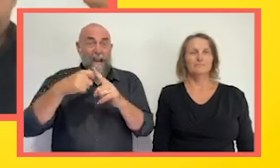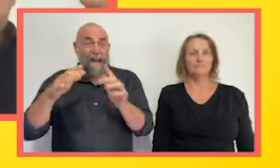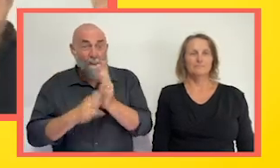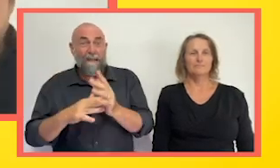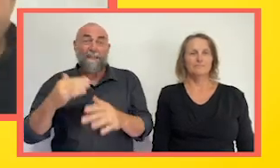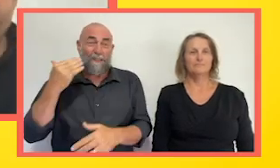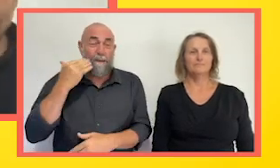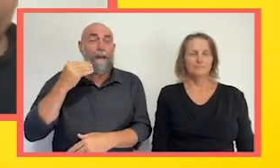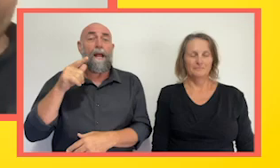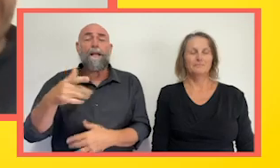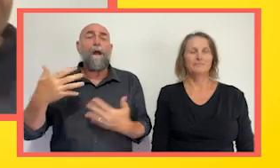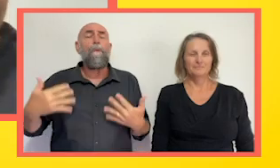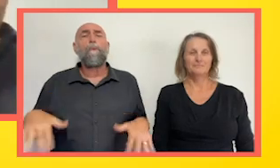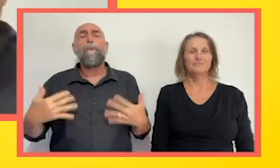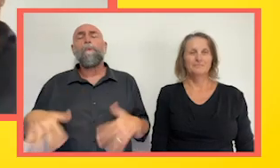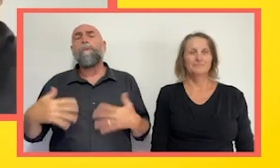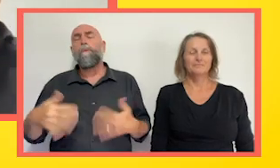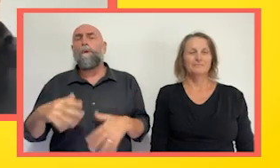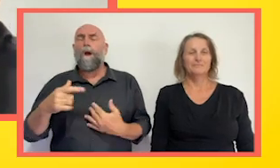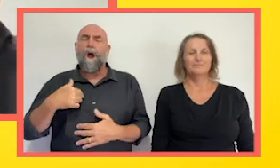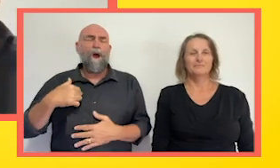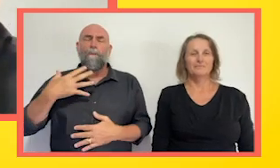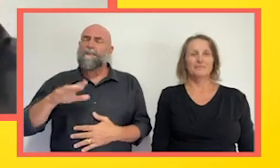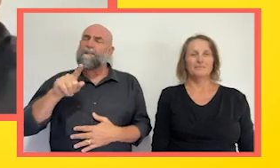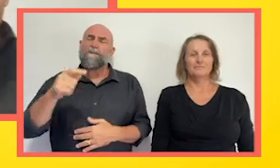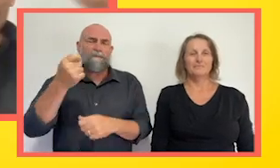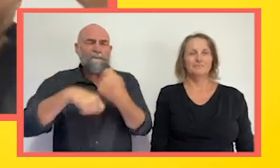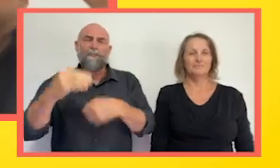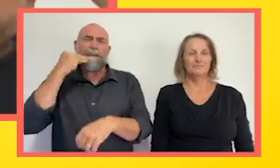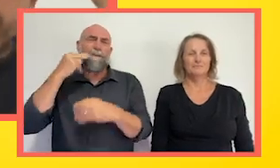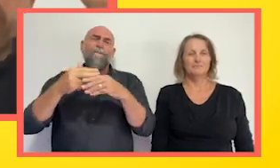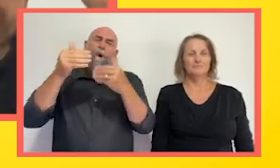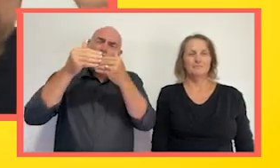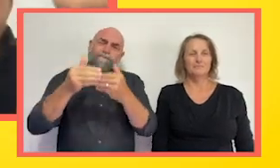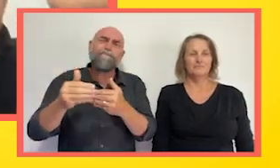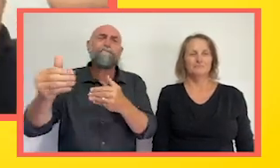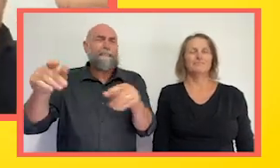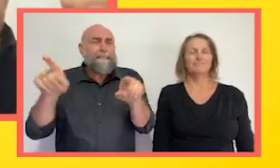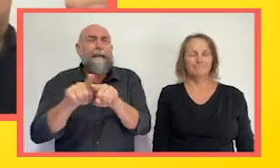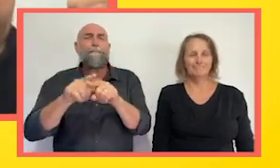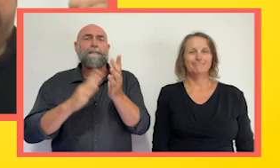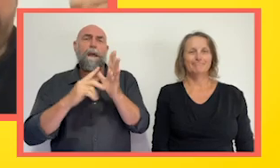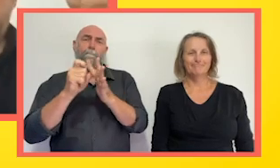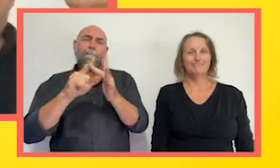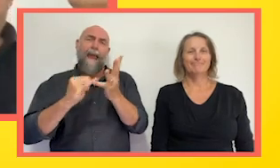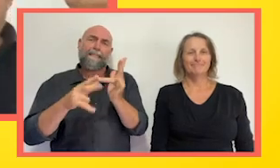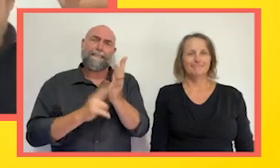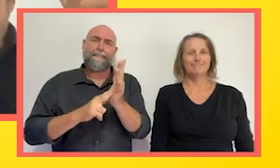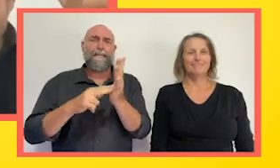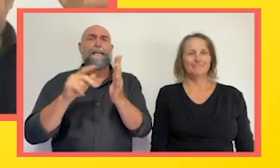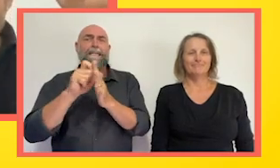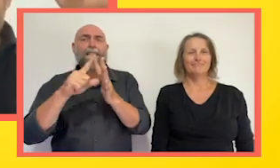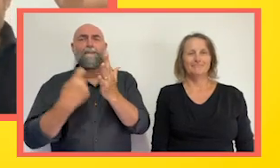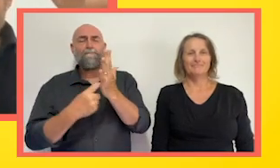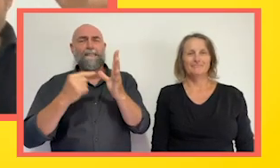off for the first one. May he reign as long as Madison De Rosario. May we see him get up towards the end of the